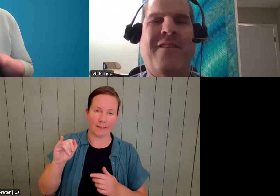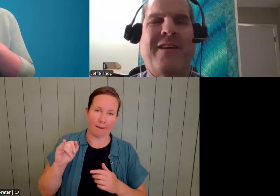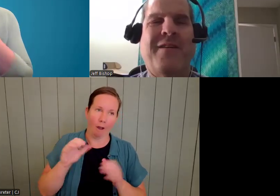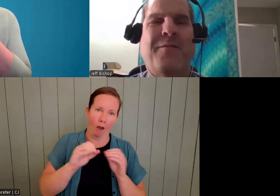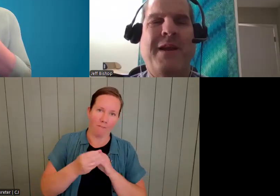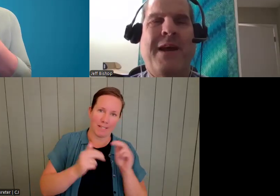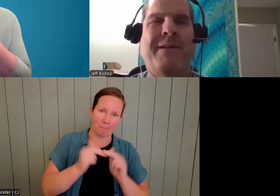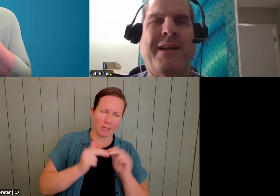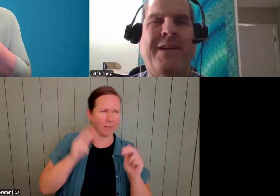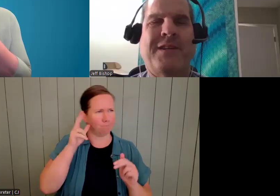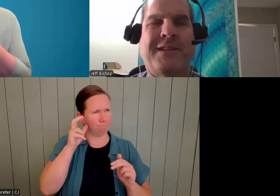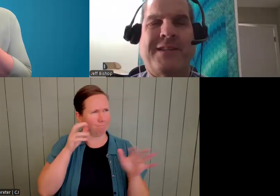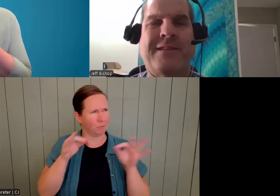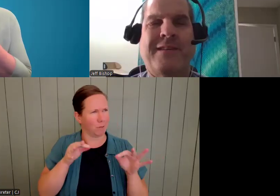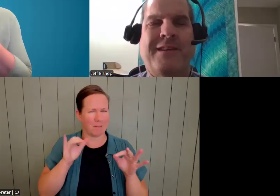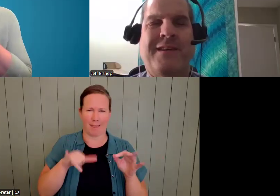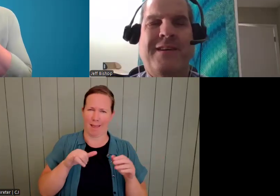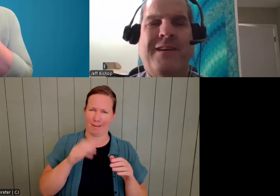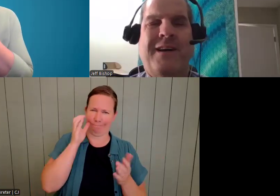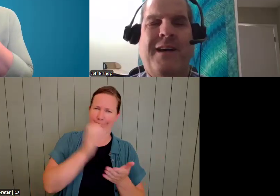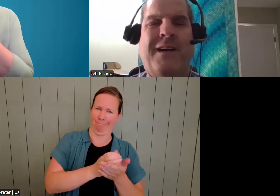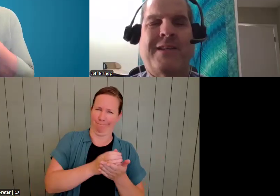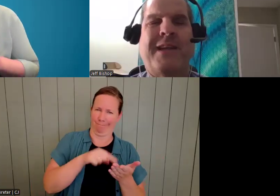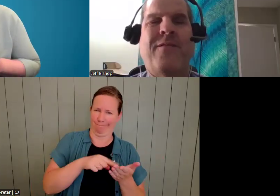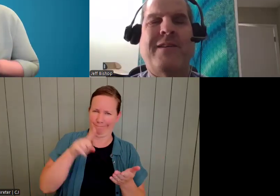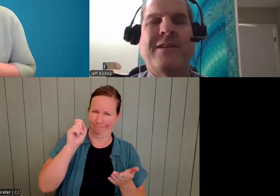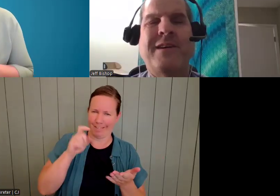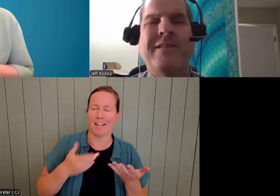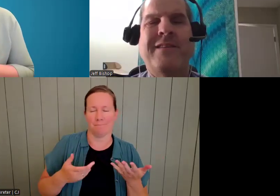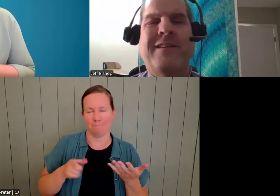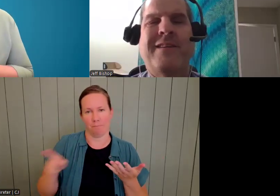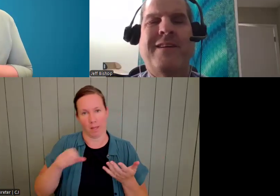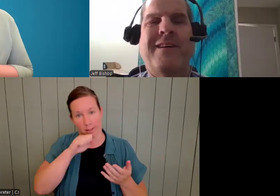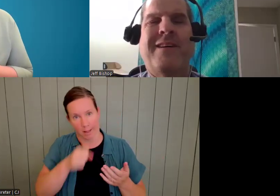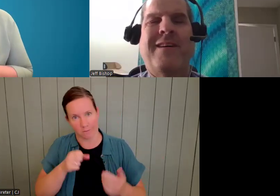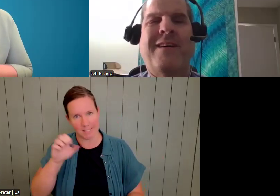Organizations hiring rehab technicians. The state of Arizona,